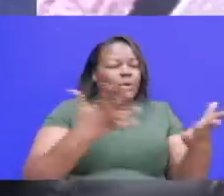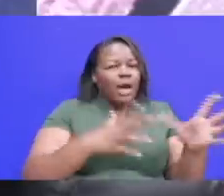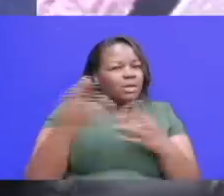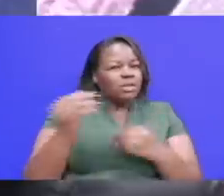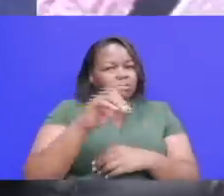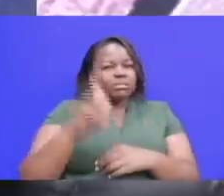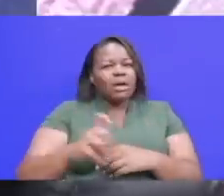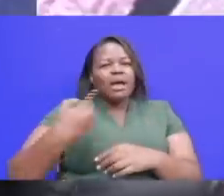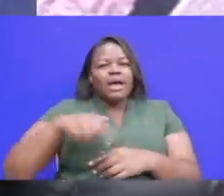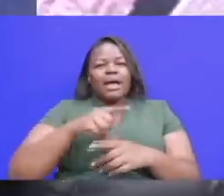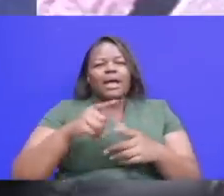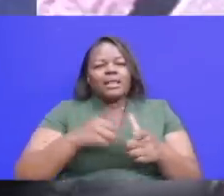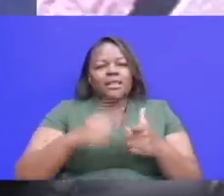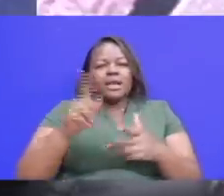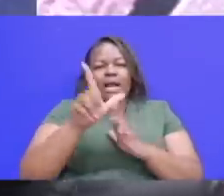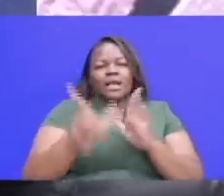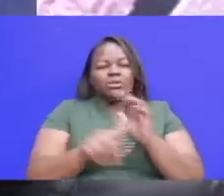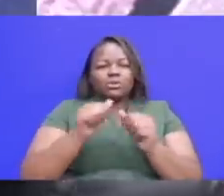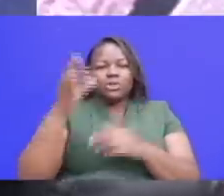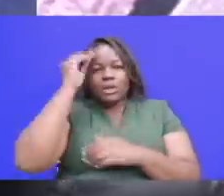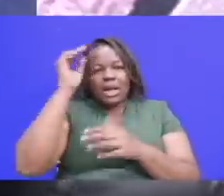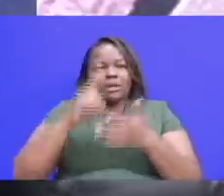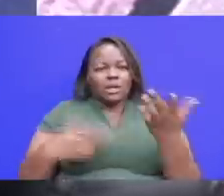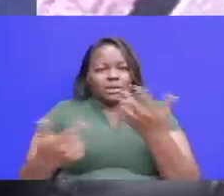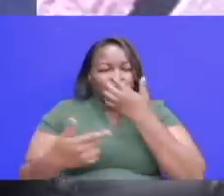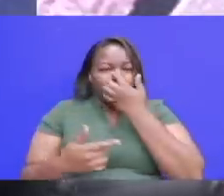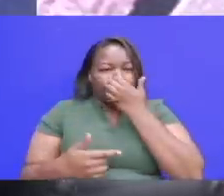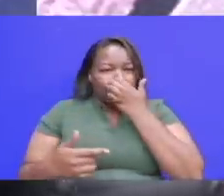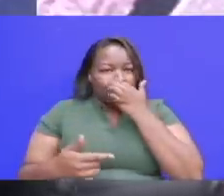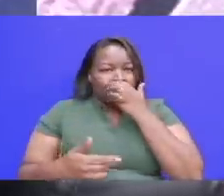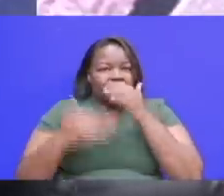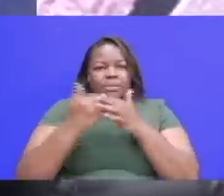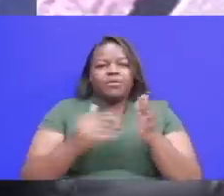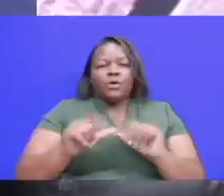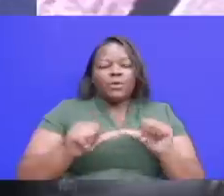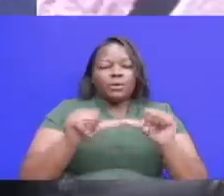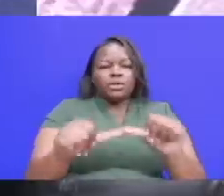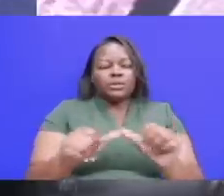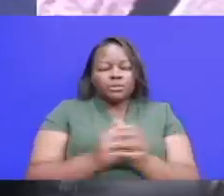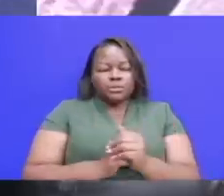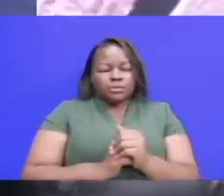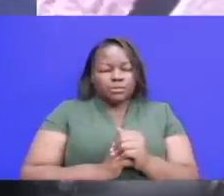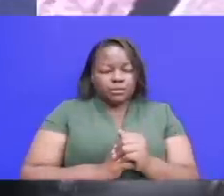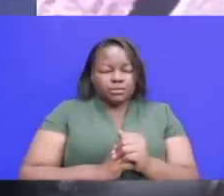now what lessons can we learn? Maybe before we go further, and he says in,